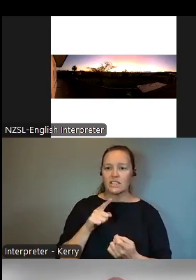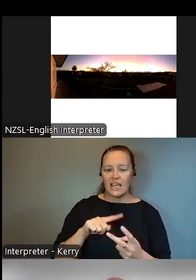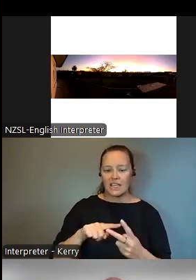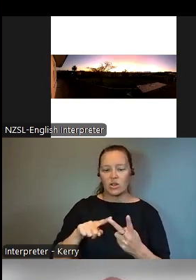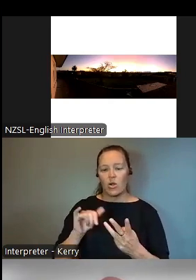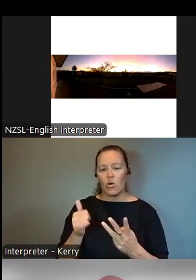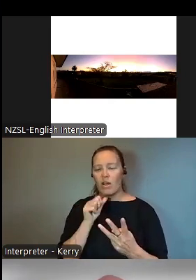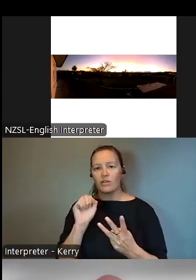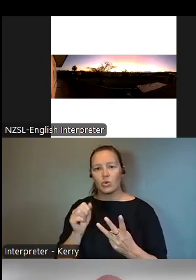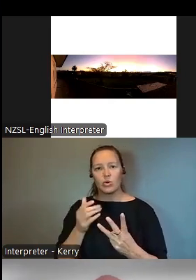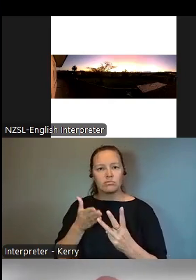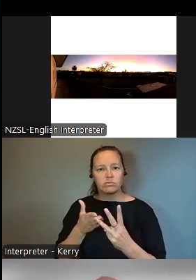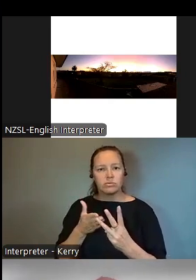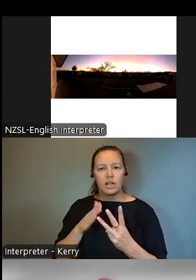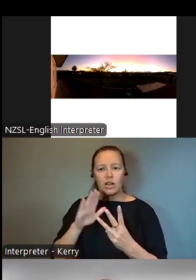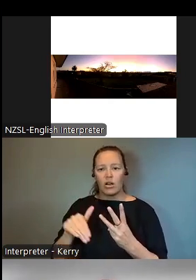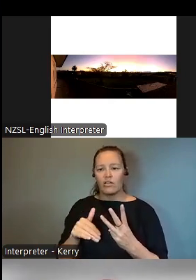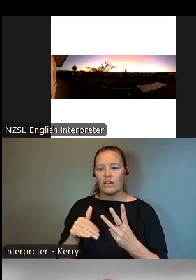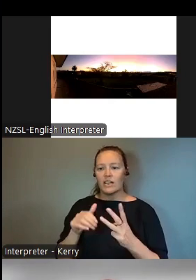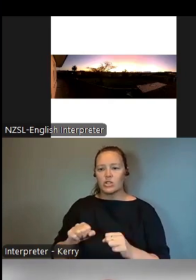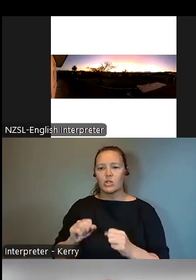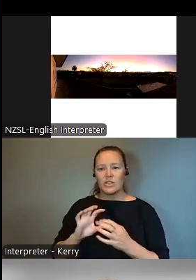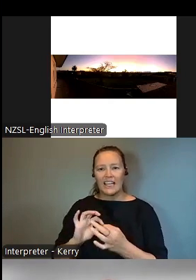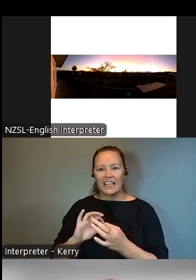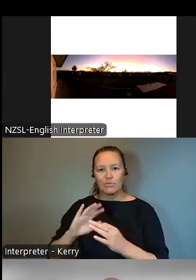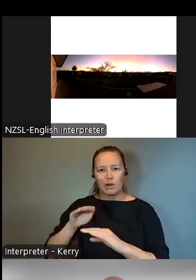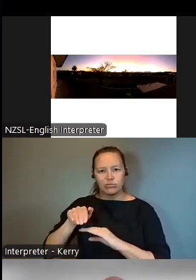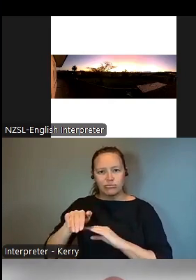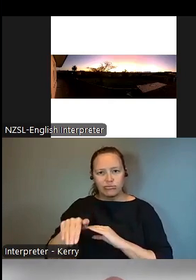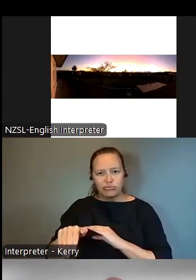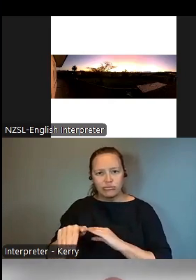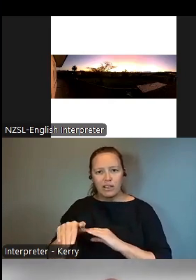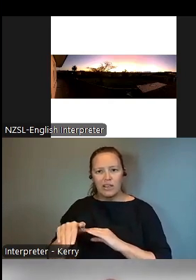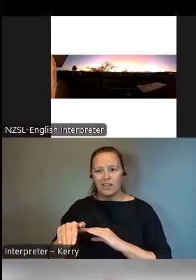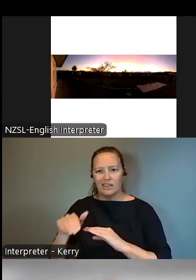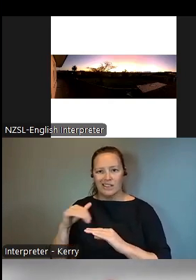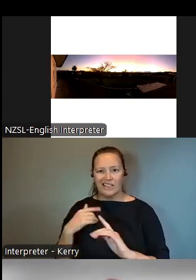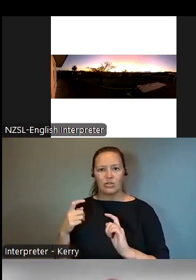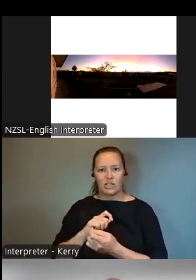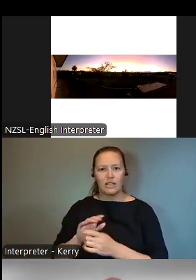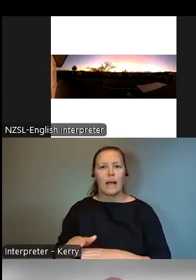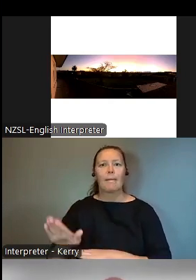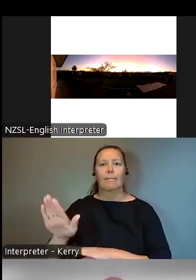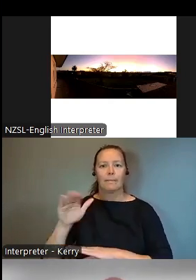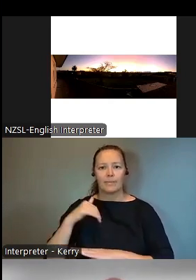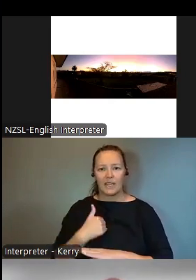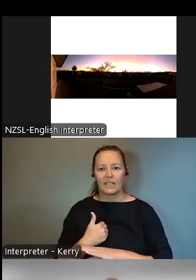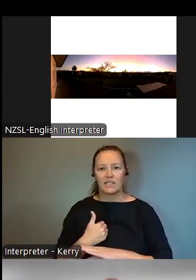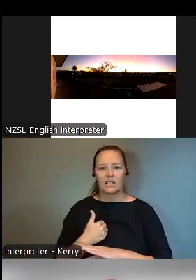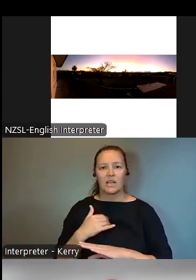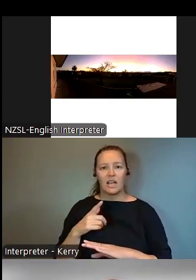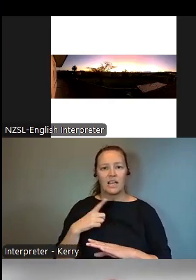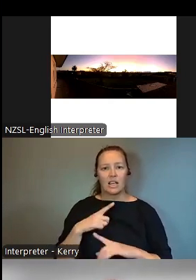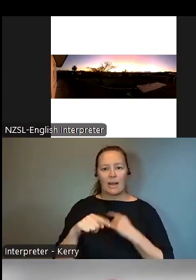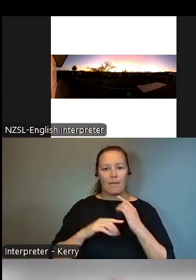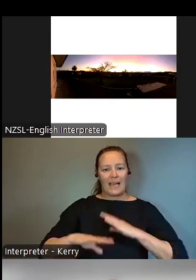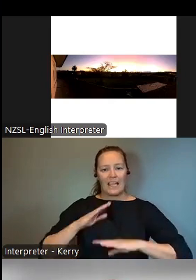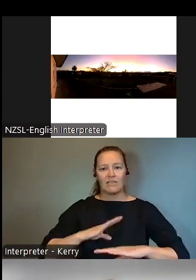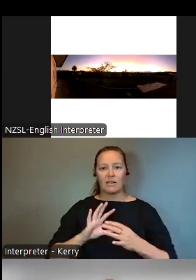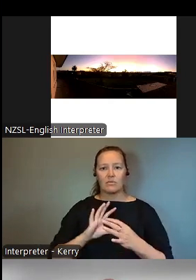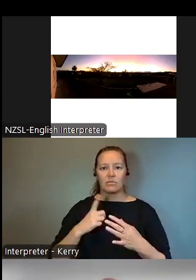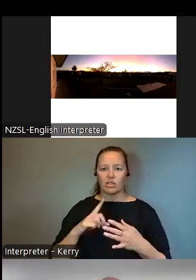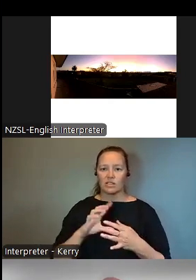achievement? Student engagement? Is it increasing problematic behavior as a result of that disengagement? Whatever it